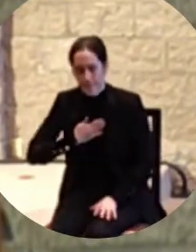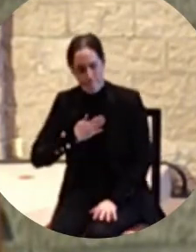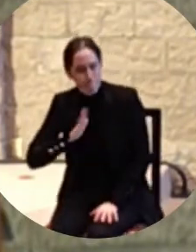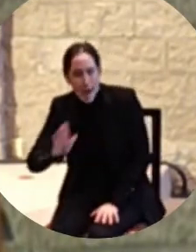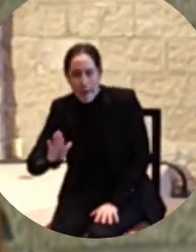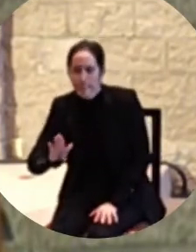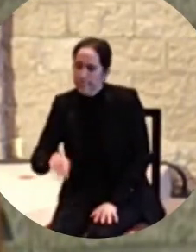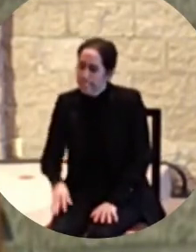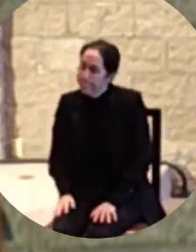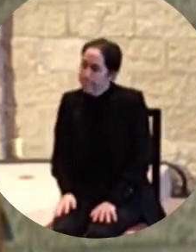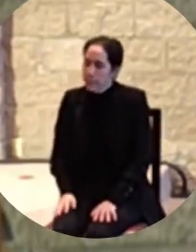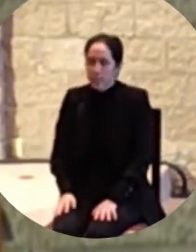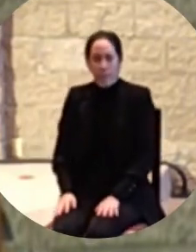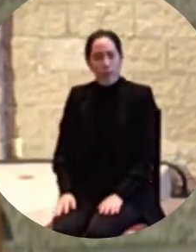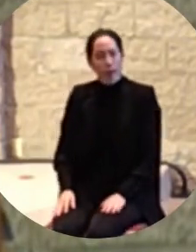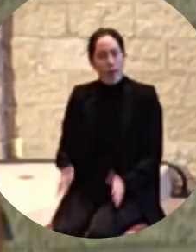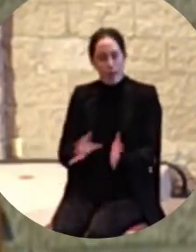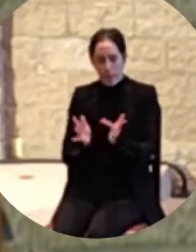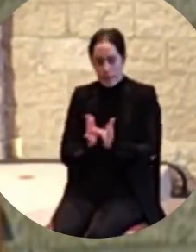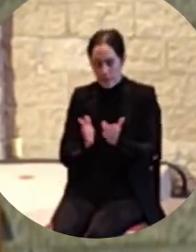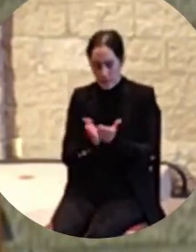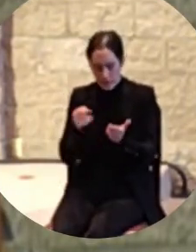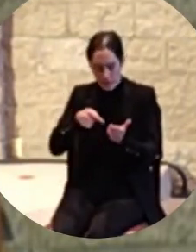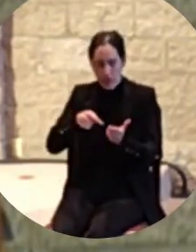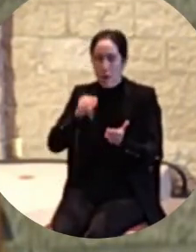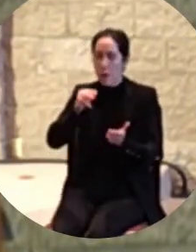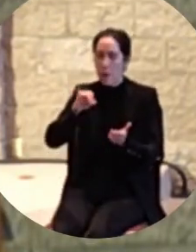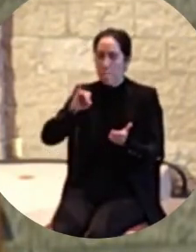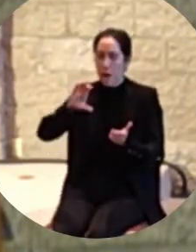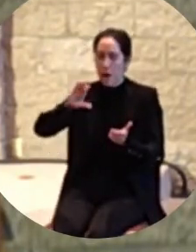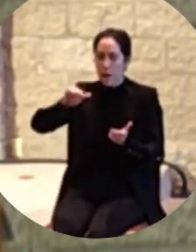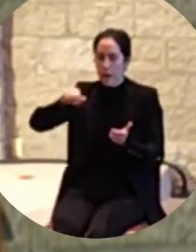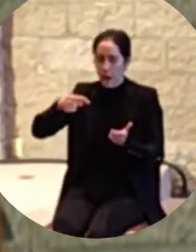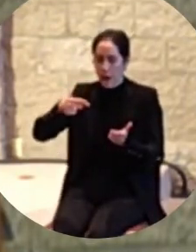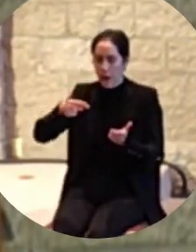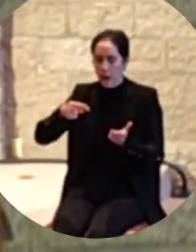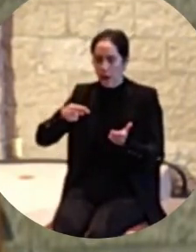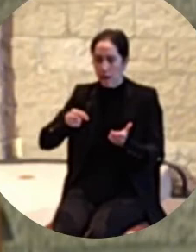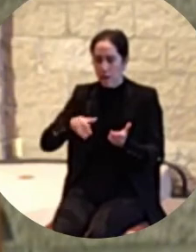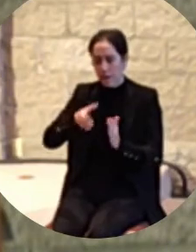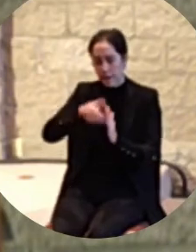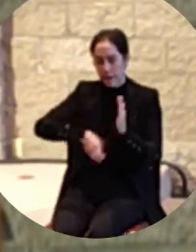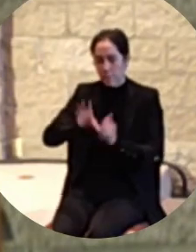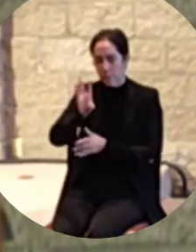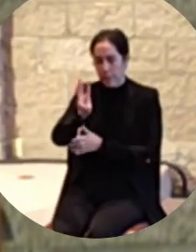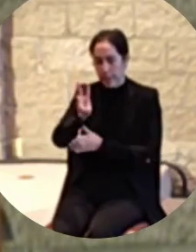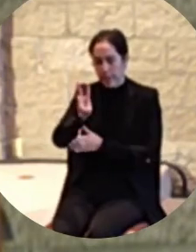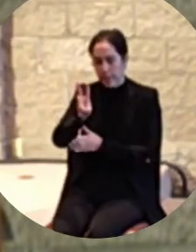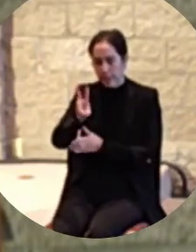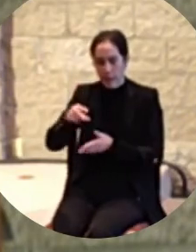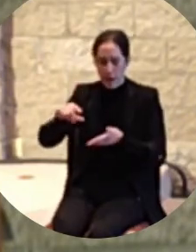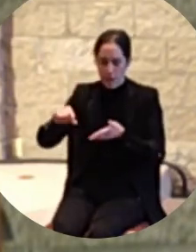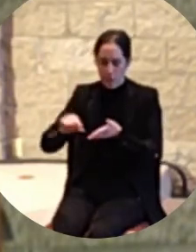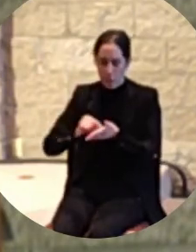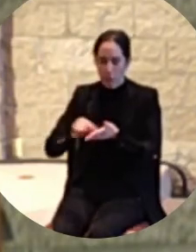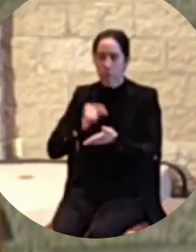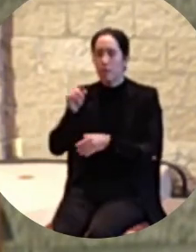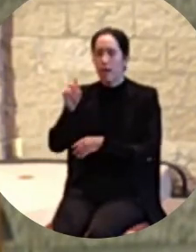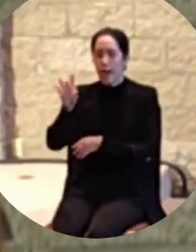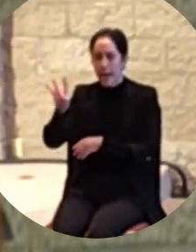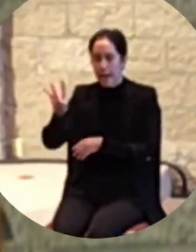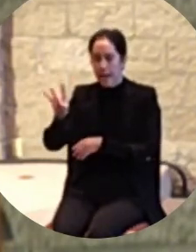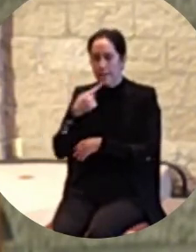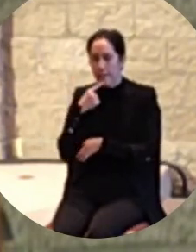And scripture tells us in Micah chapter 6, verse 8, what does the Lord require of